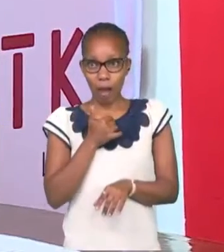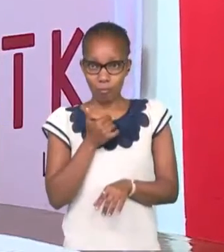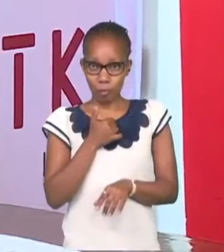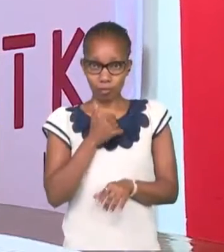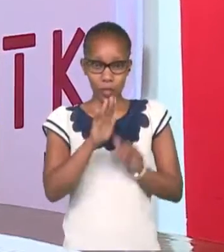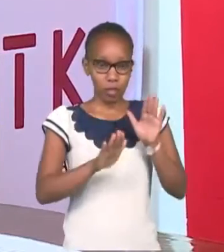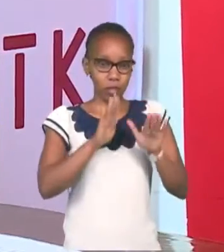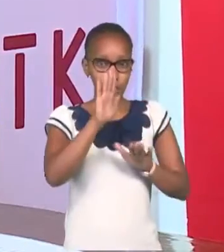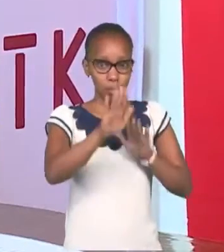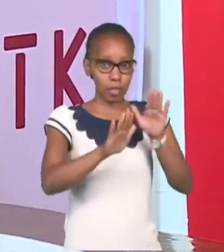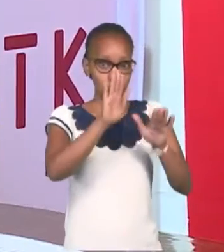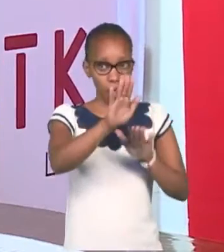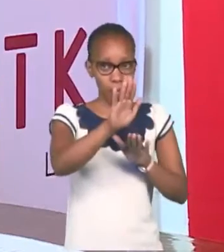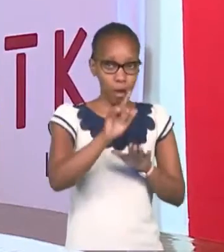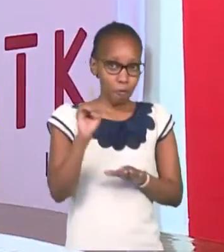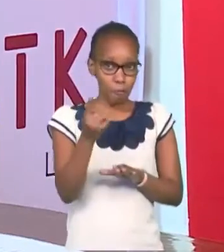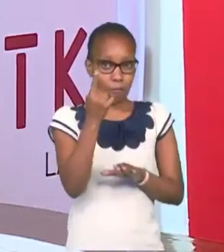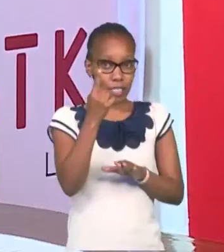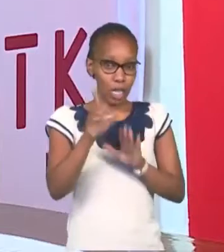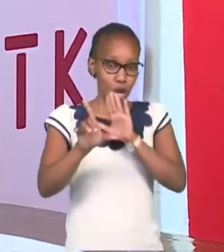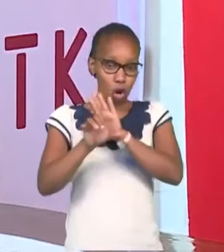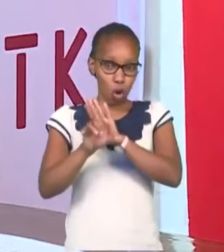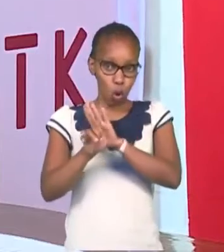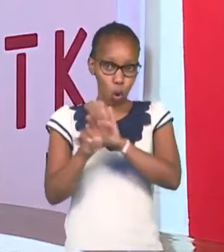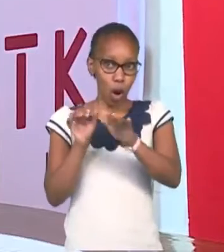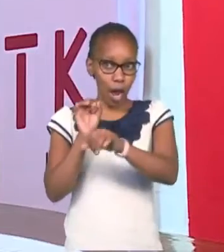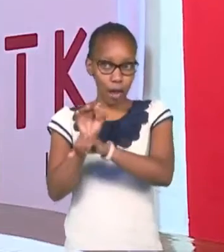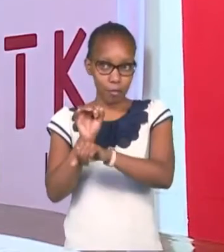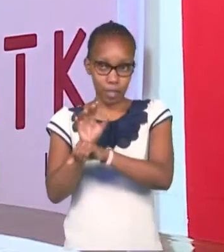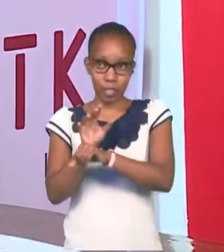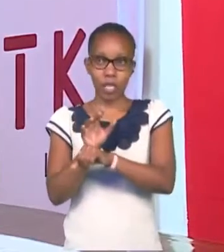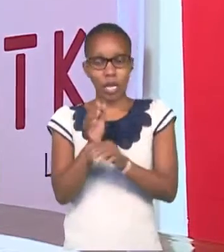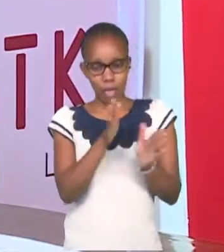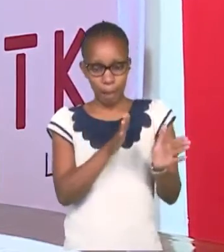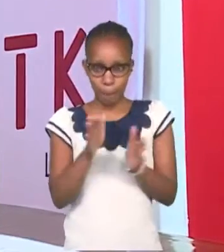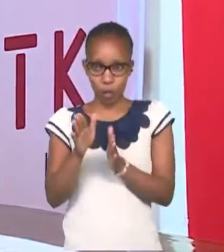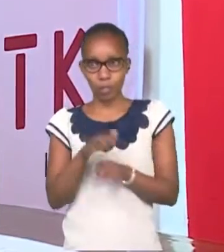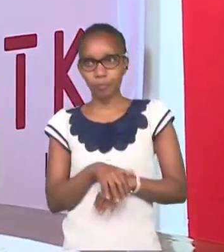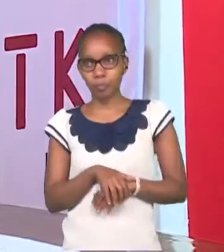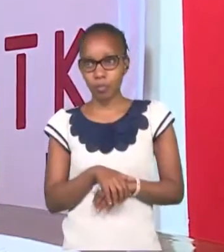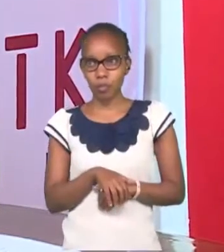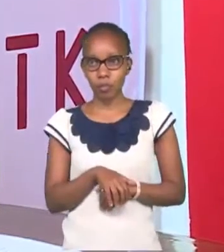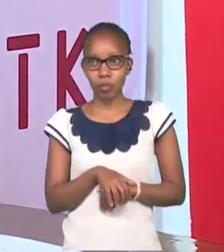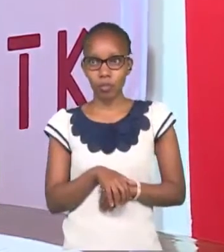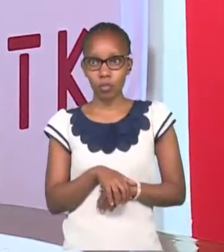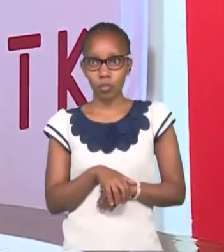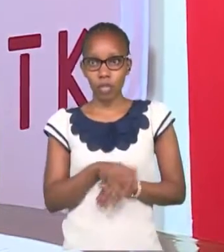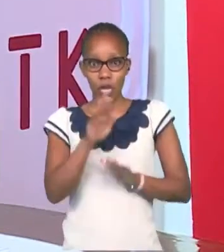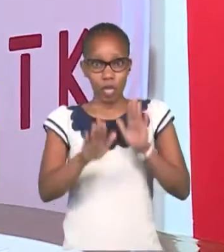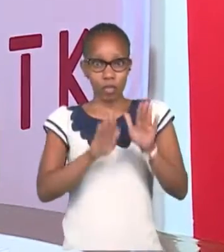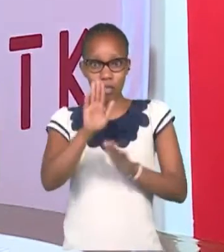would require legal advice when you're going through that process. So the first step